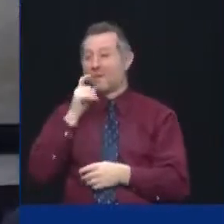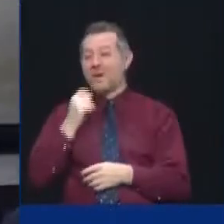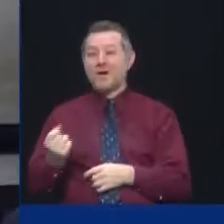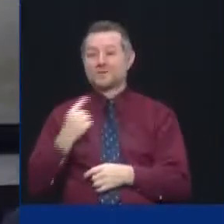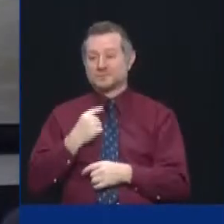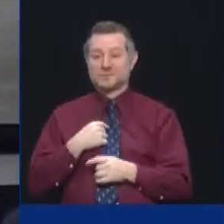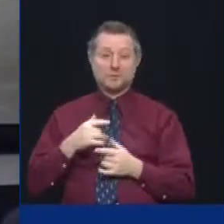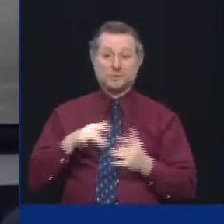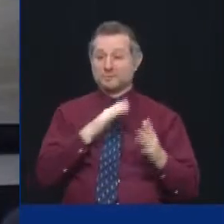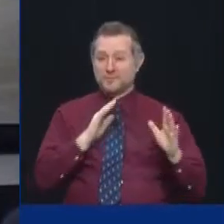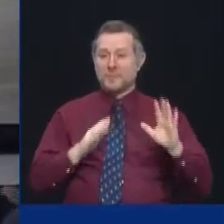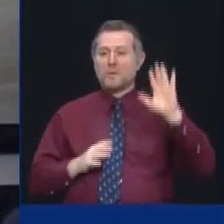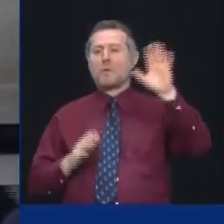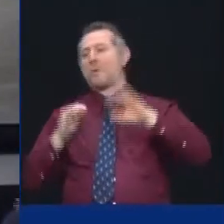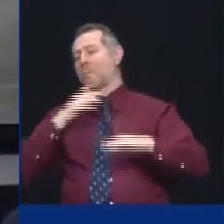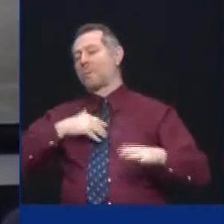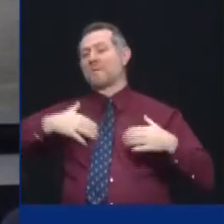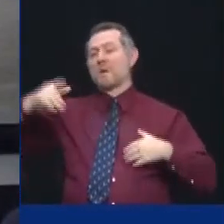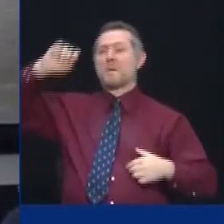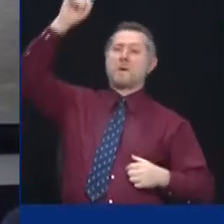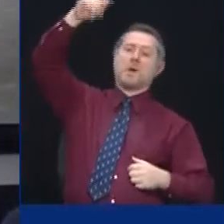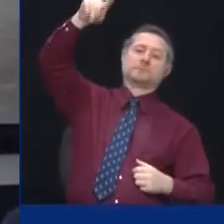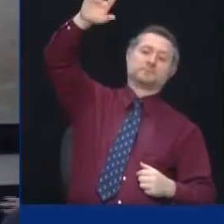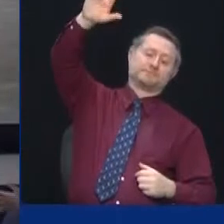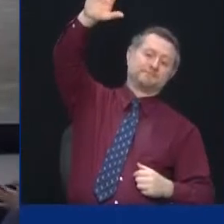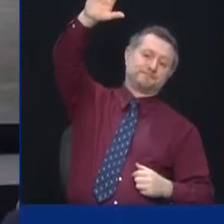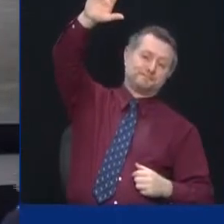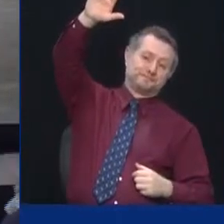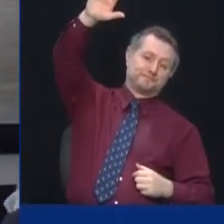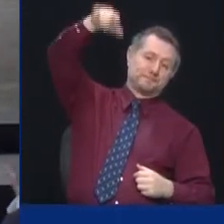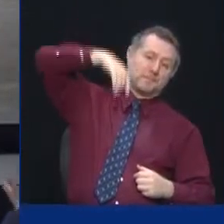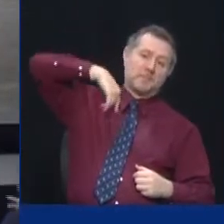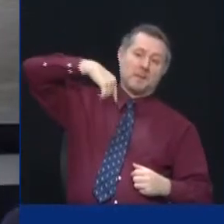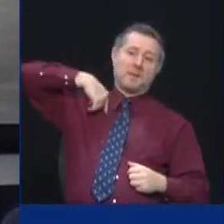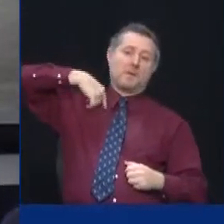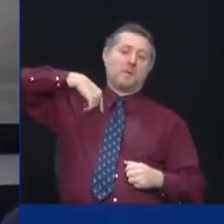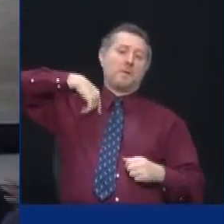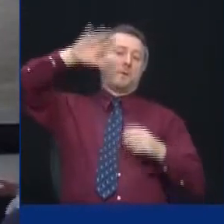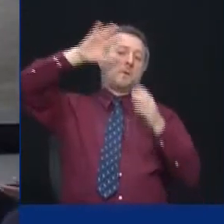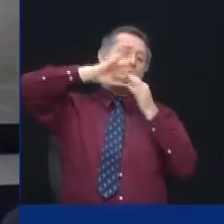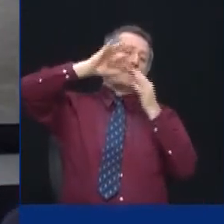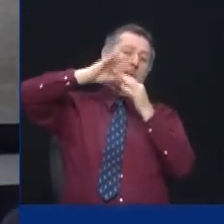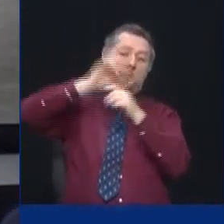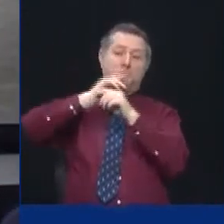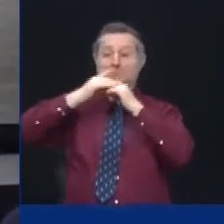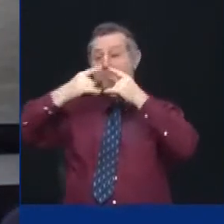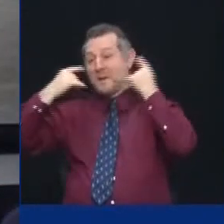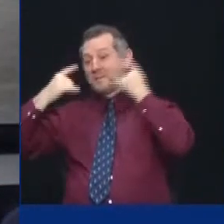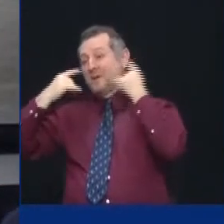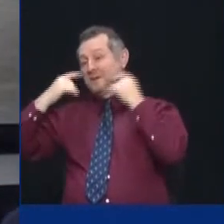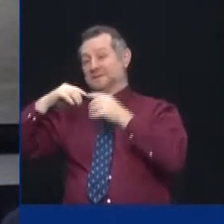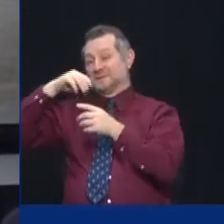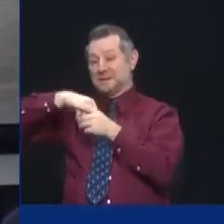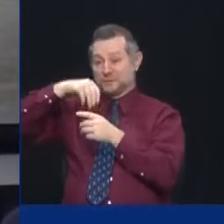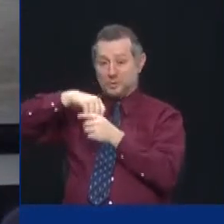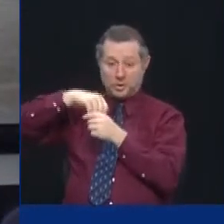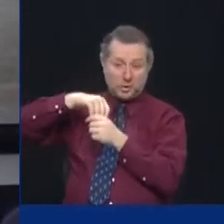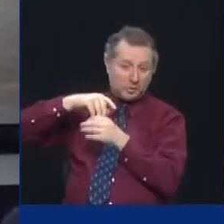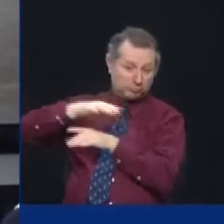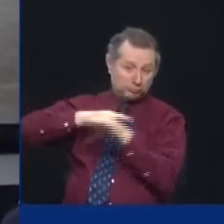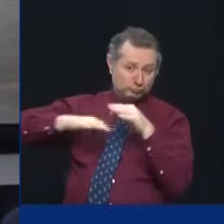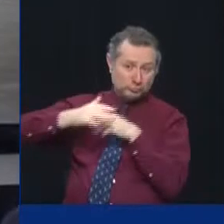at this moment in time. And this is a time to think outside the box. This is a time to think big. This is a time